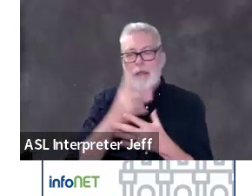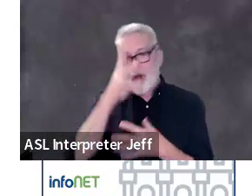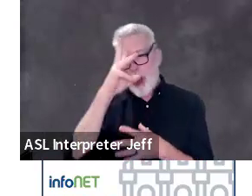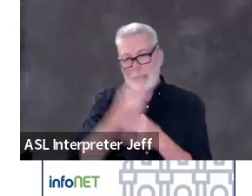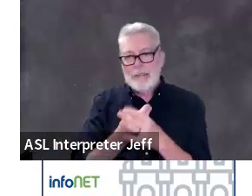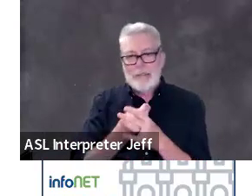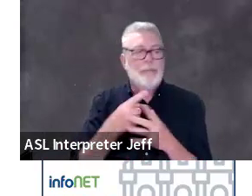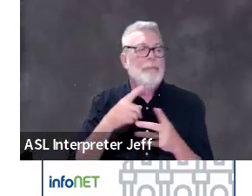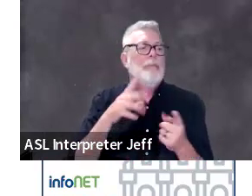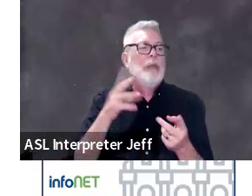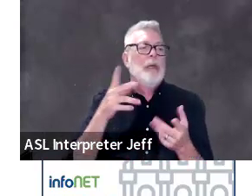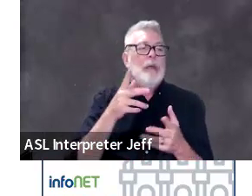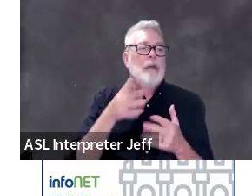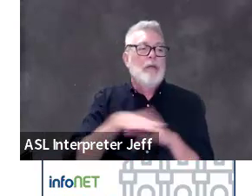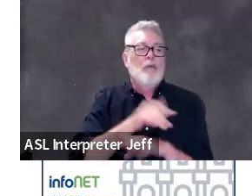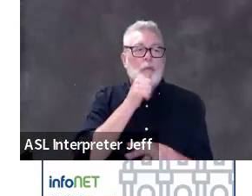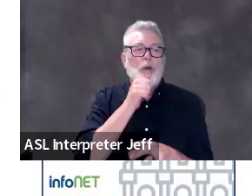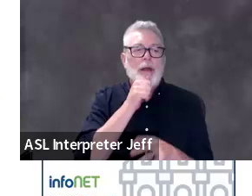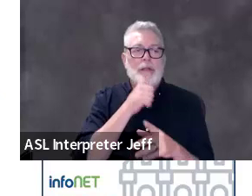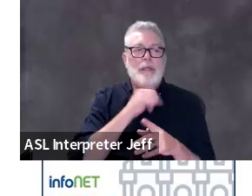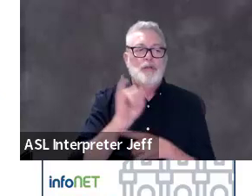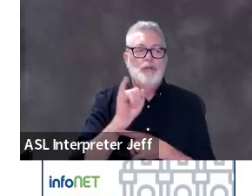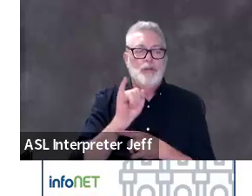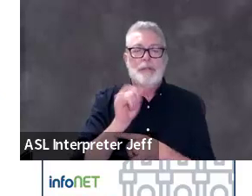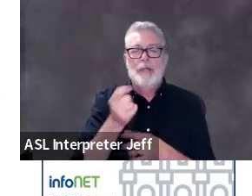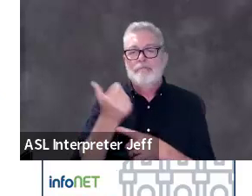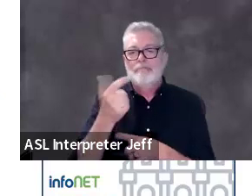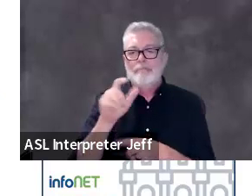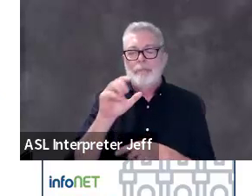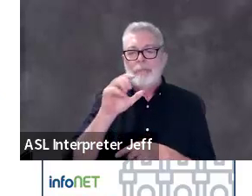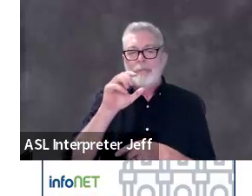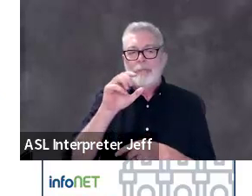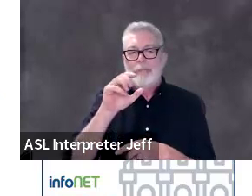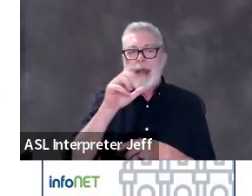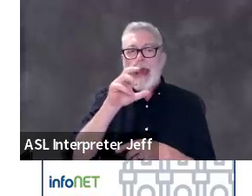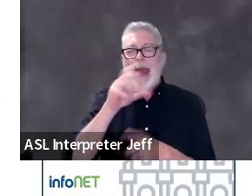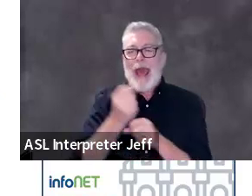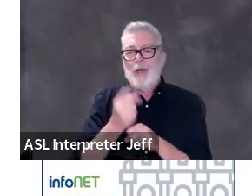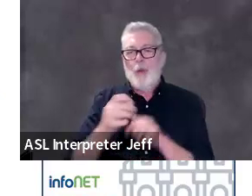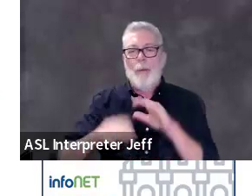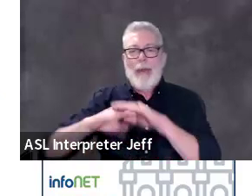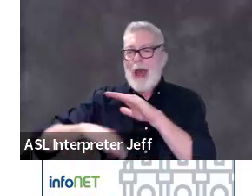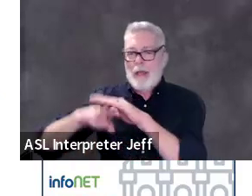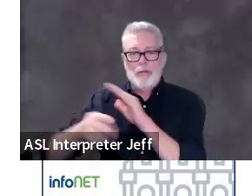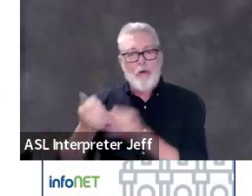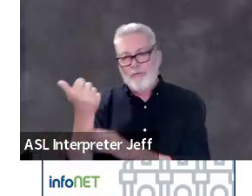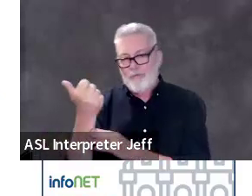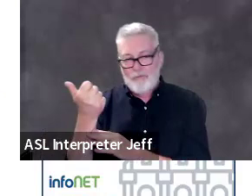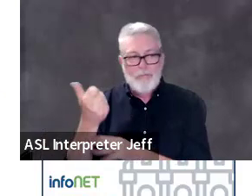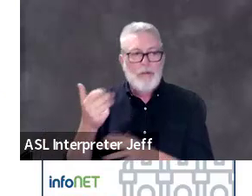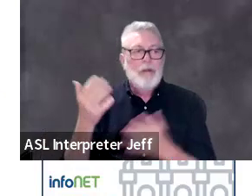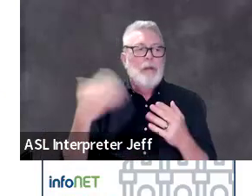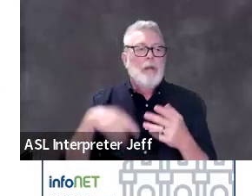for private insurance. So taking off the age and annual caps. There's